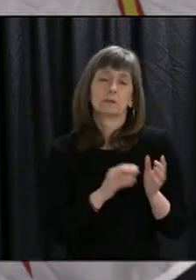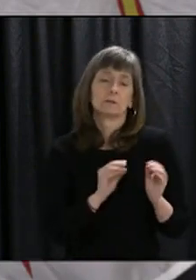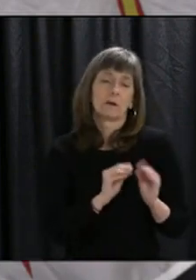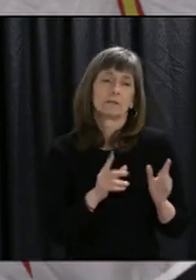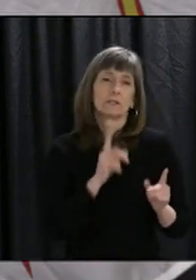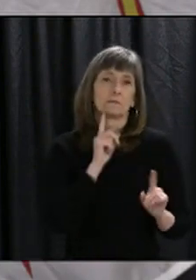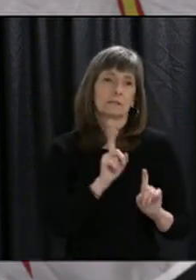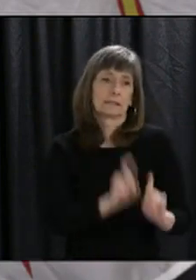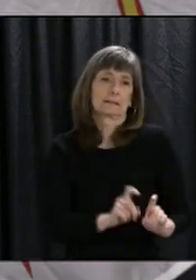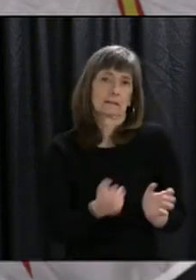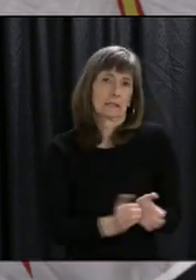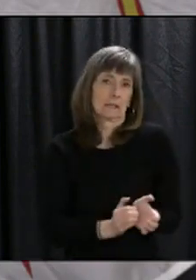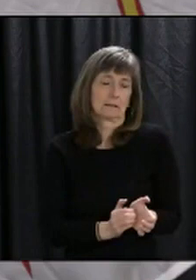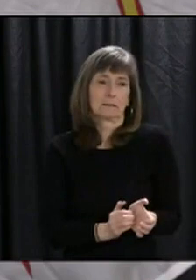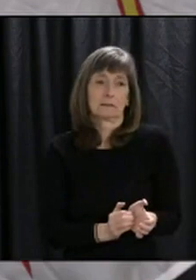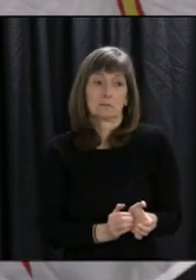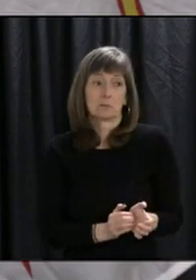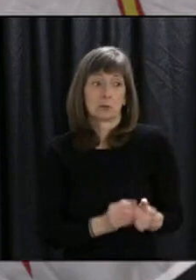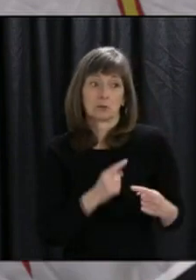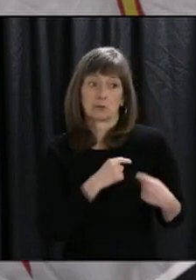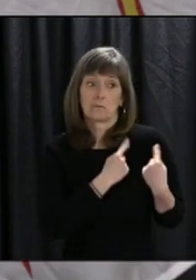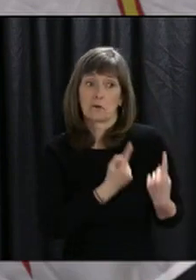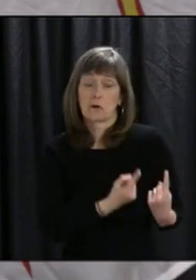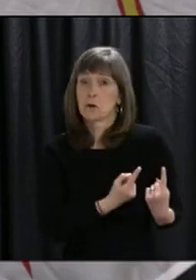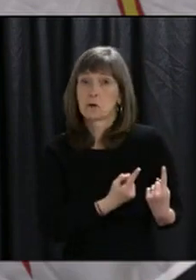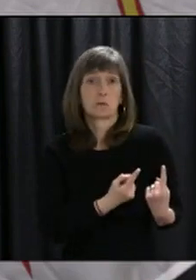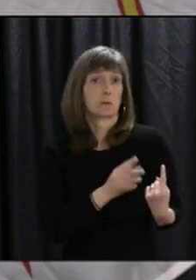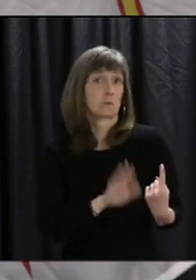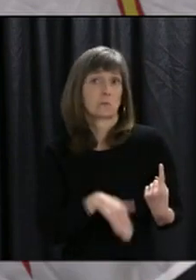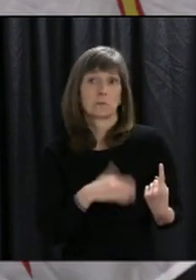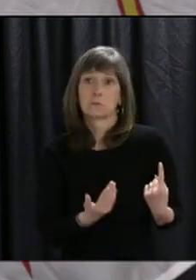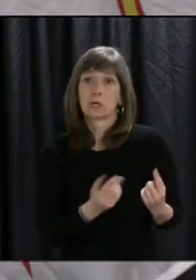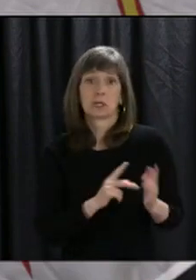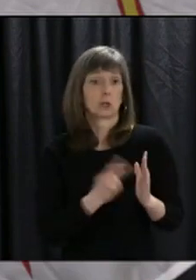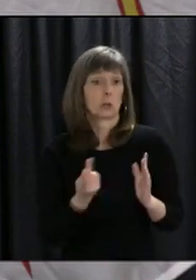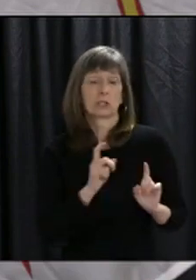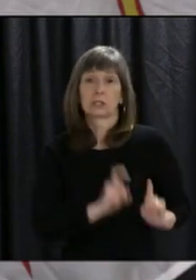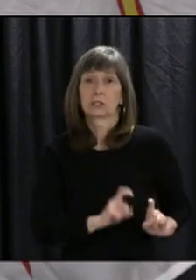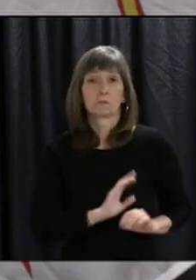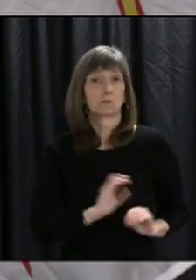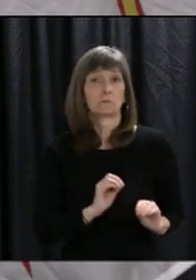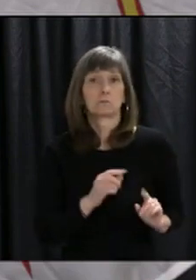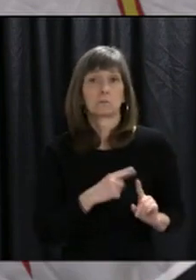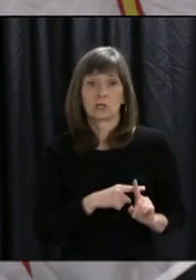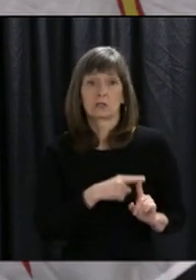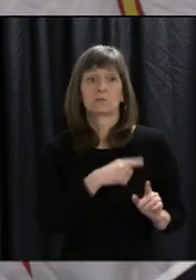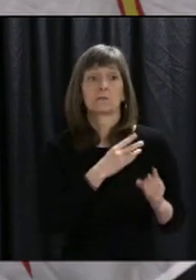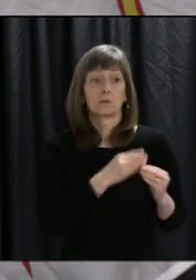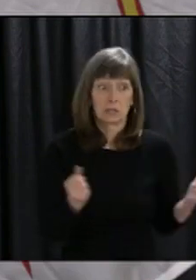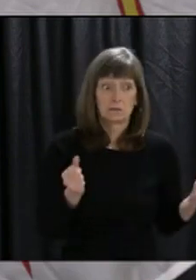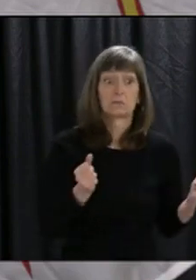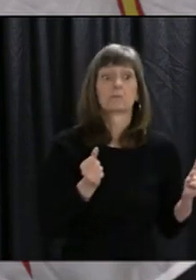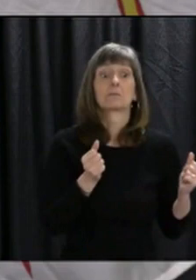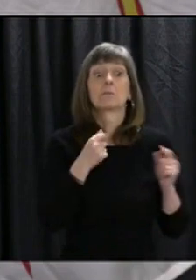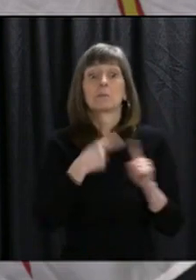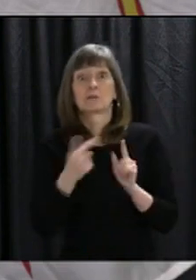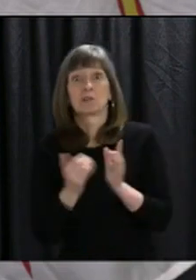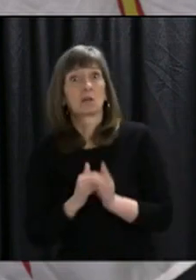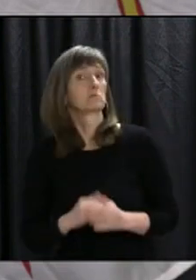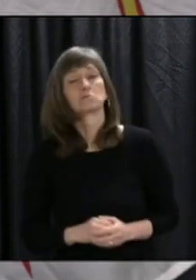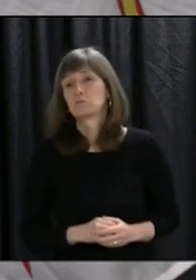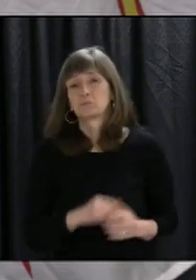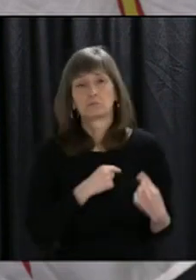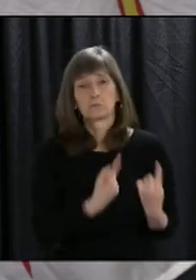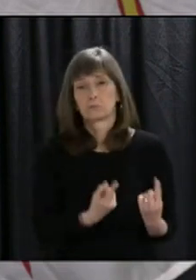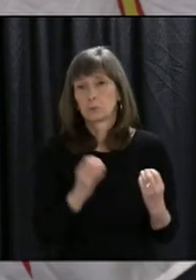we have not to date had anyone retest positive after they have been deemed recovered.